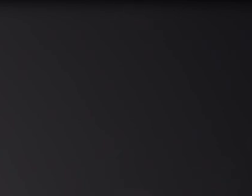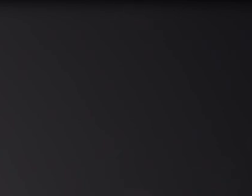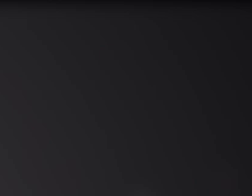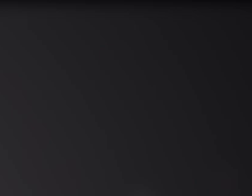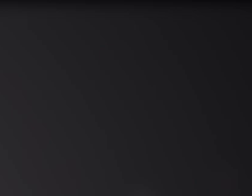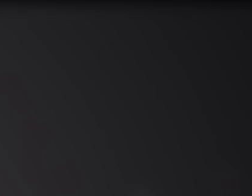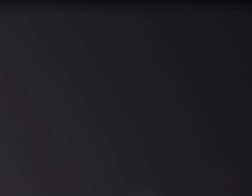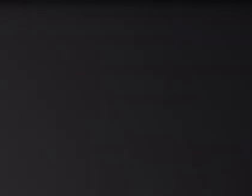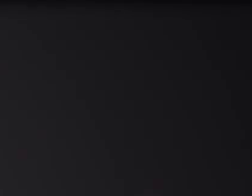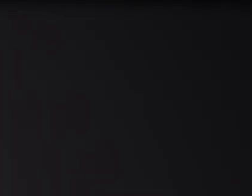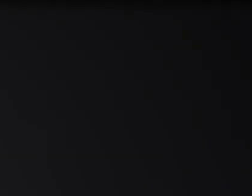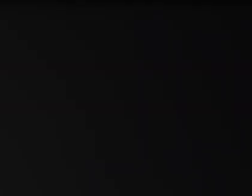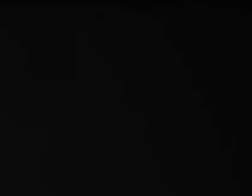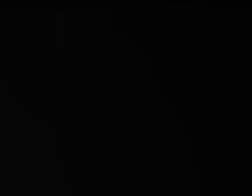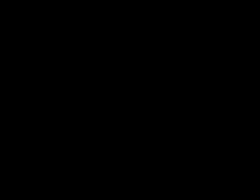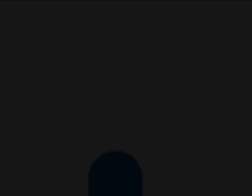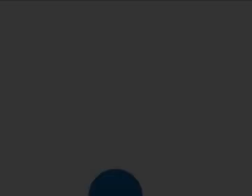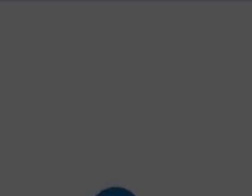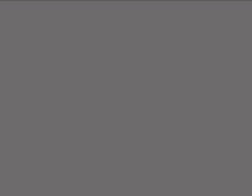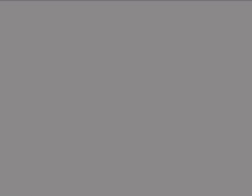cupertino.org/coronavirus.